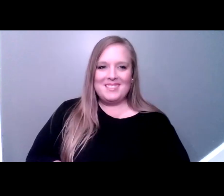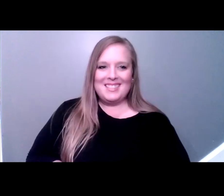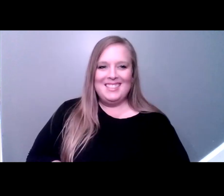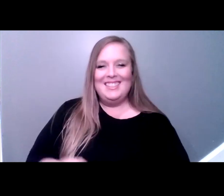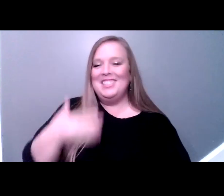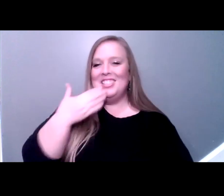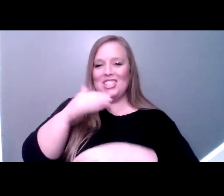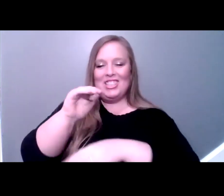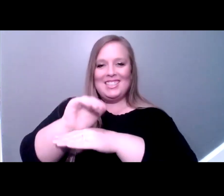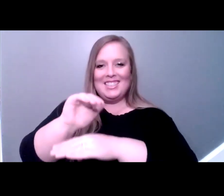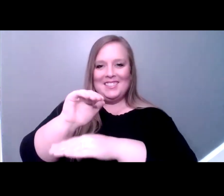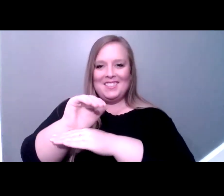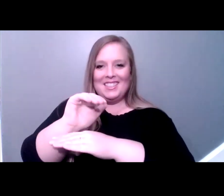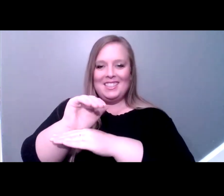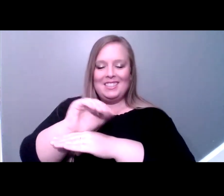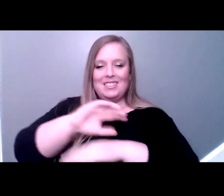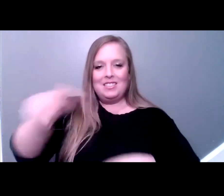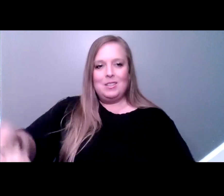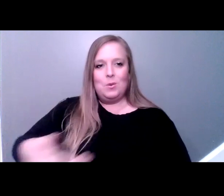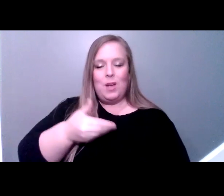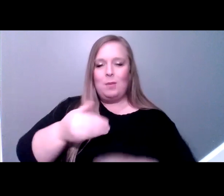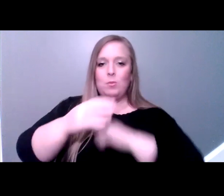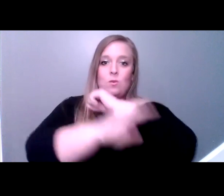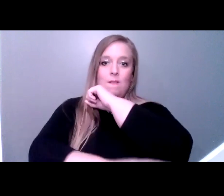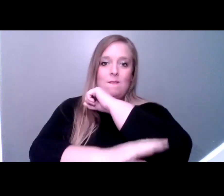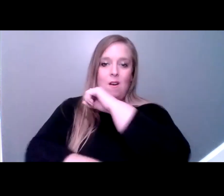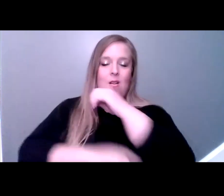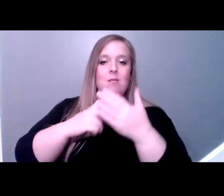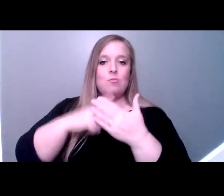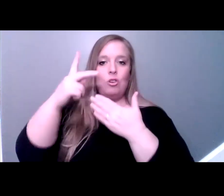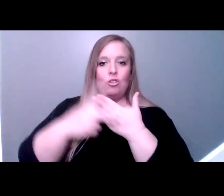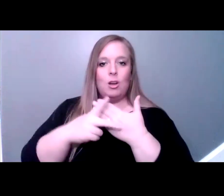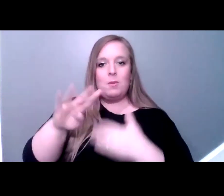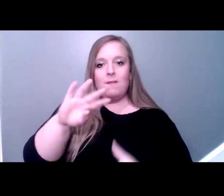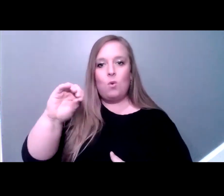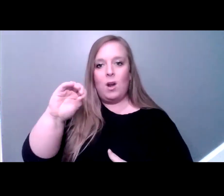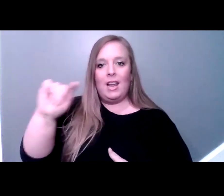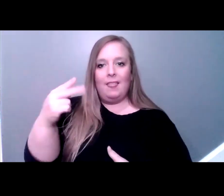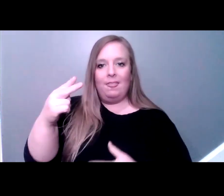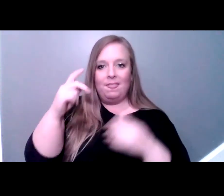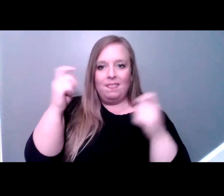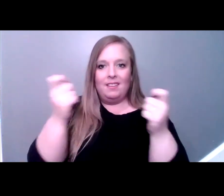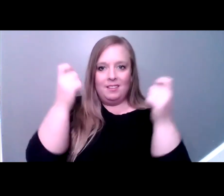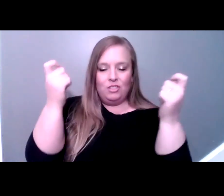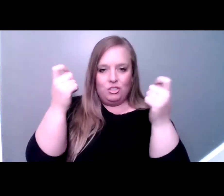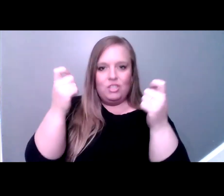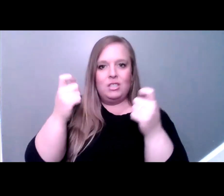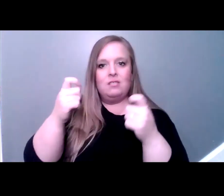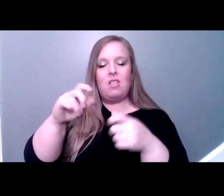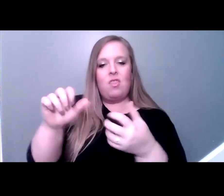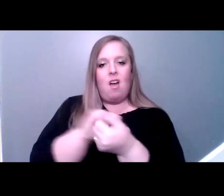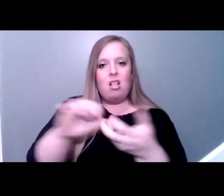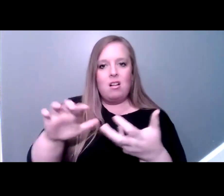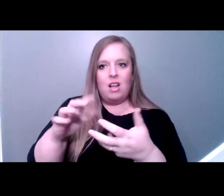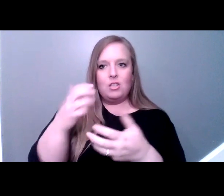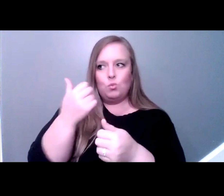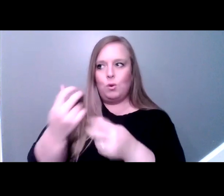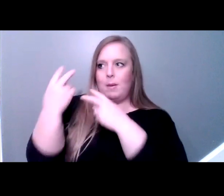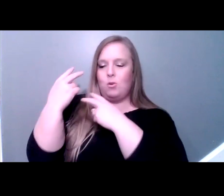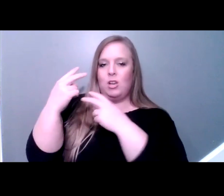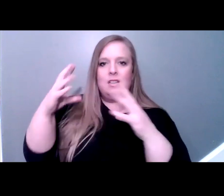Good evening. Welcome to the fall program of the 40th Annual Greater Lafayette Holocaust Remembrance Conference.